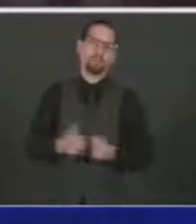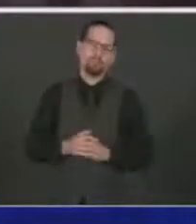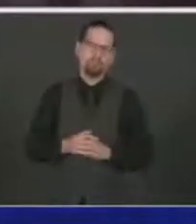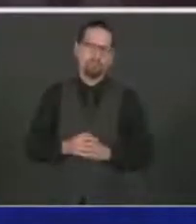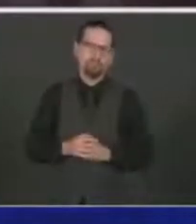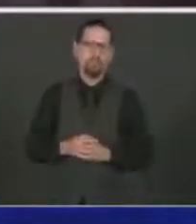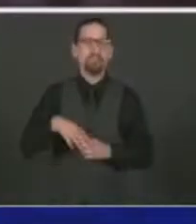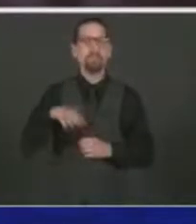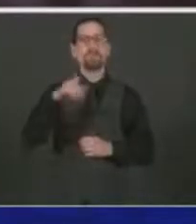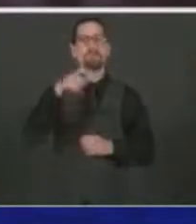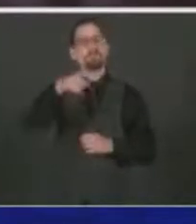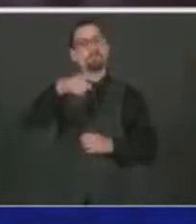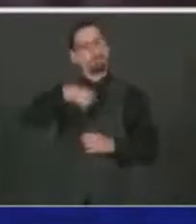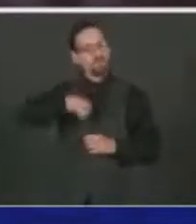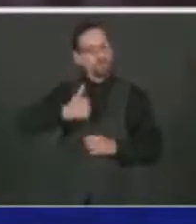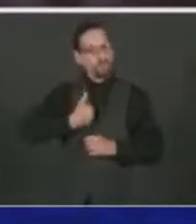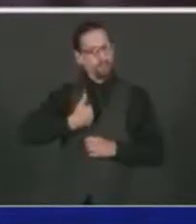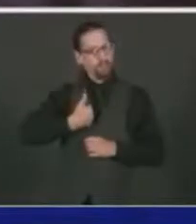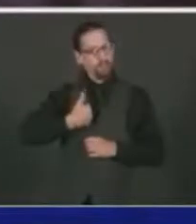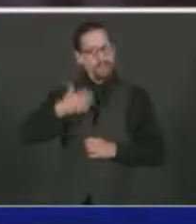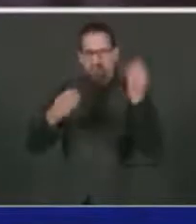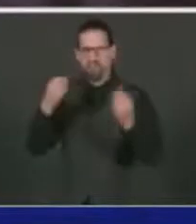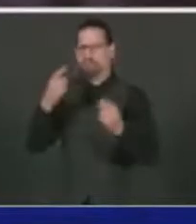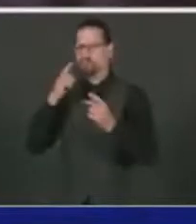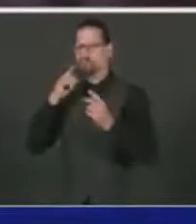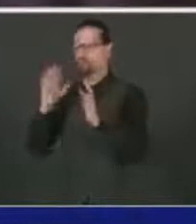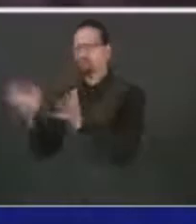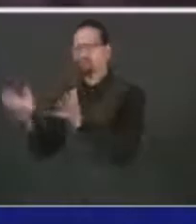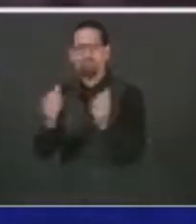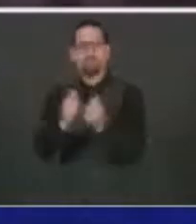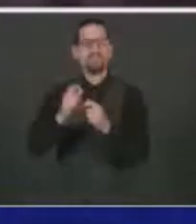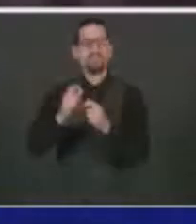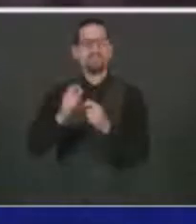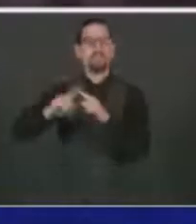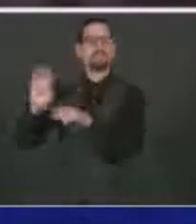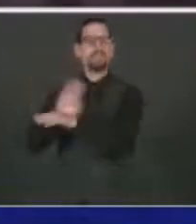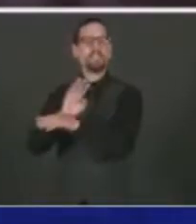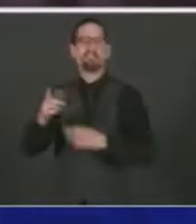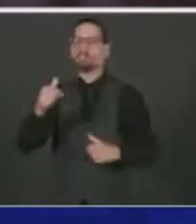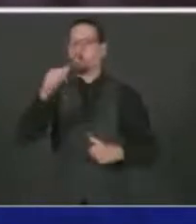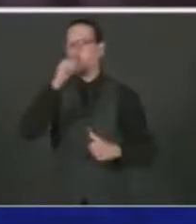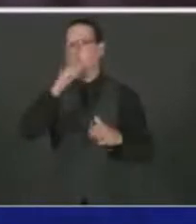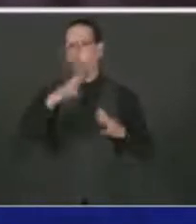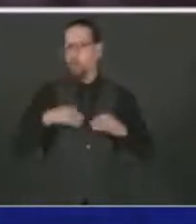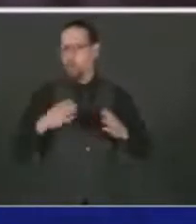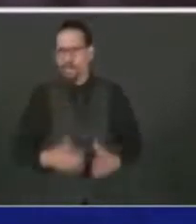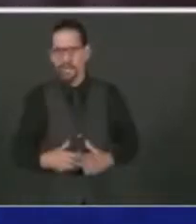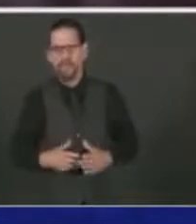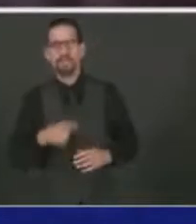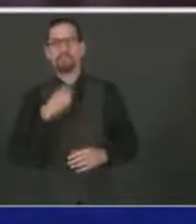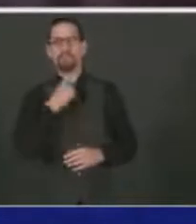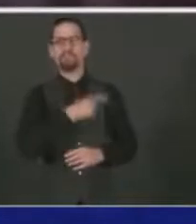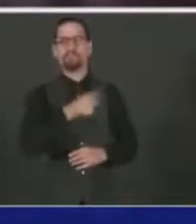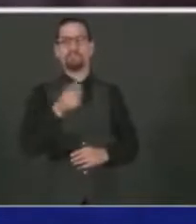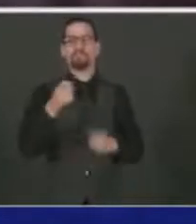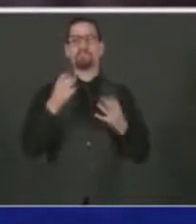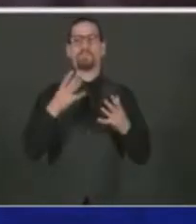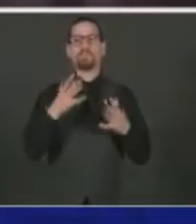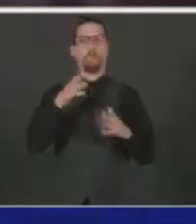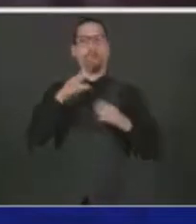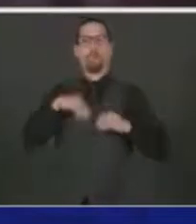small businesses, talking to bar owners, talking to restaurant owners, they are the ones who are the most